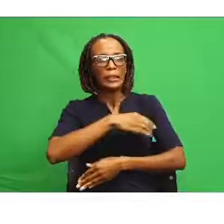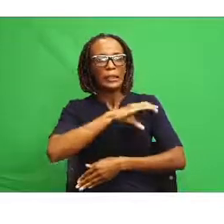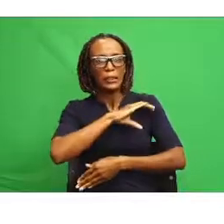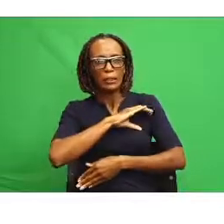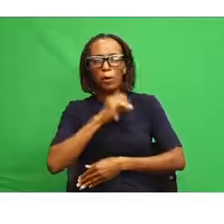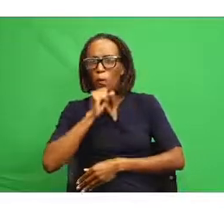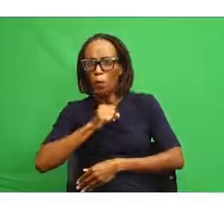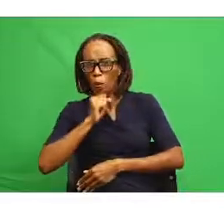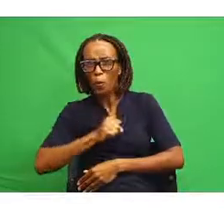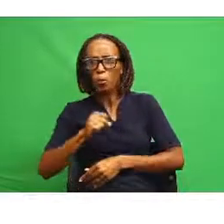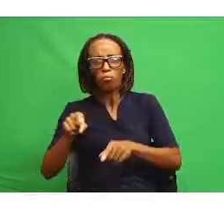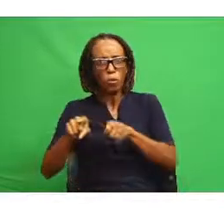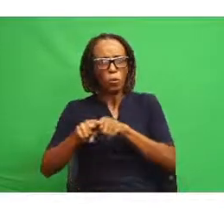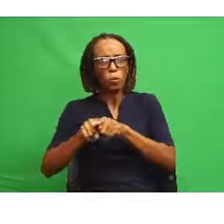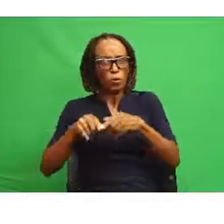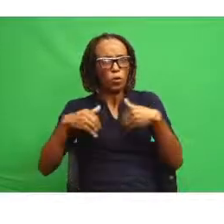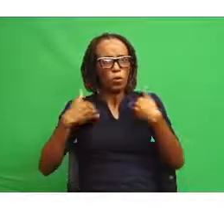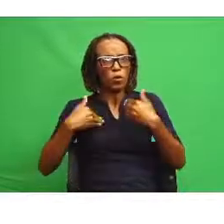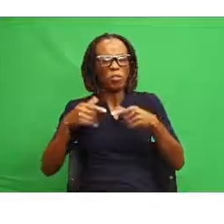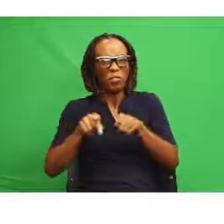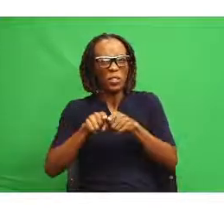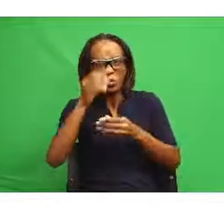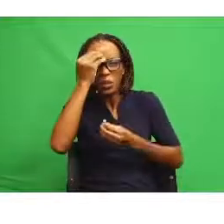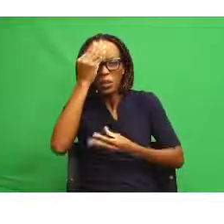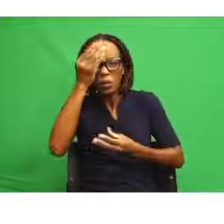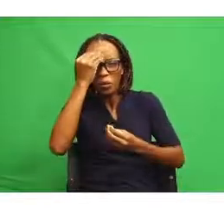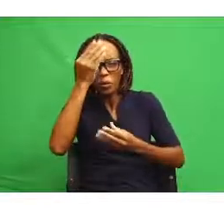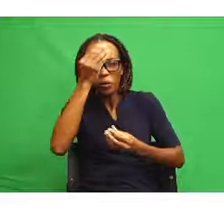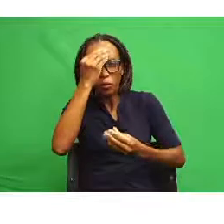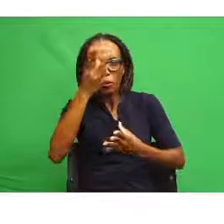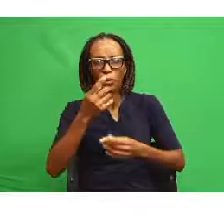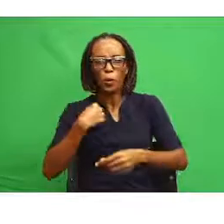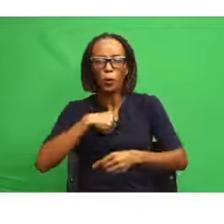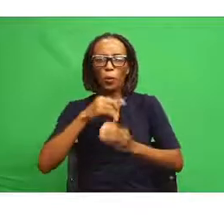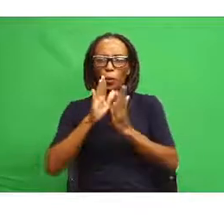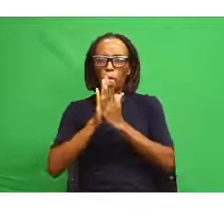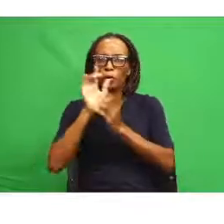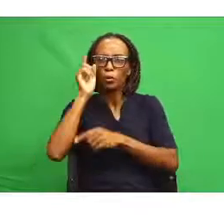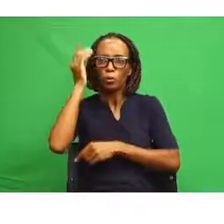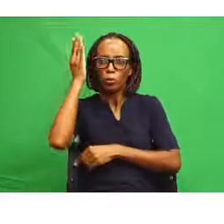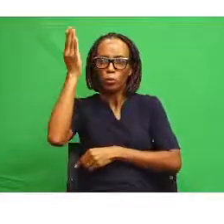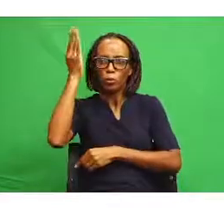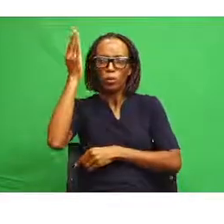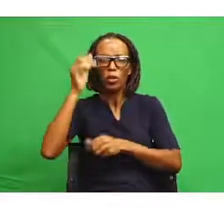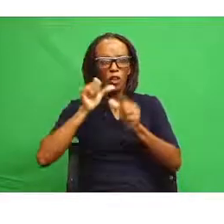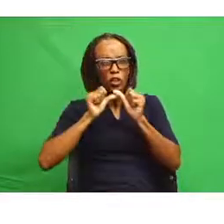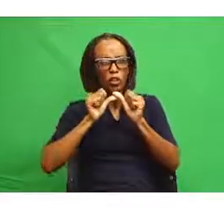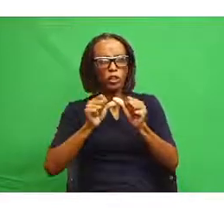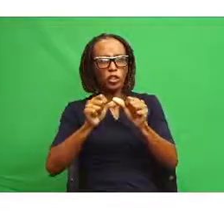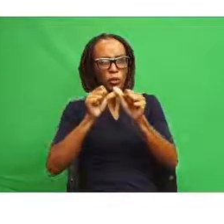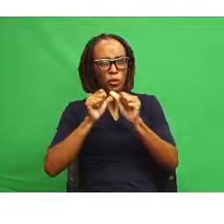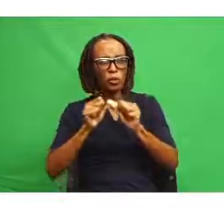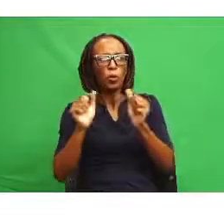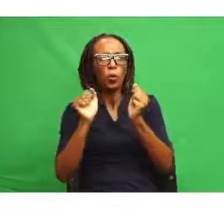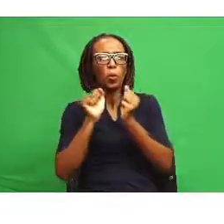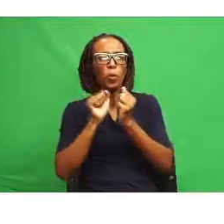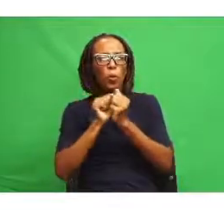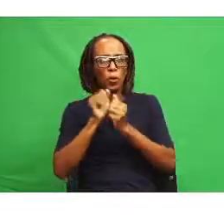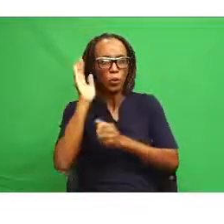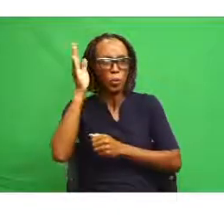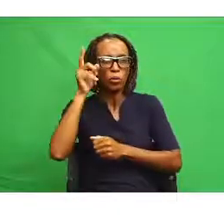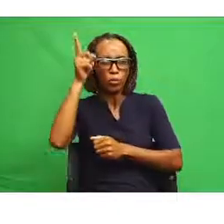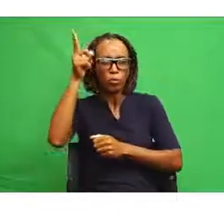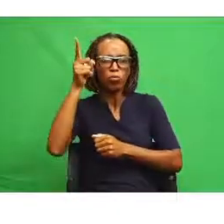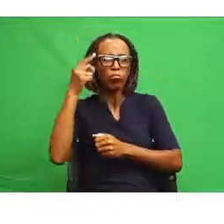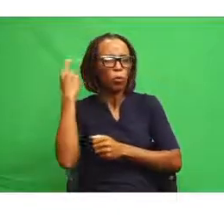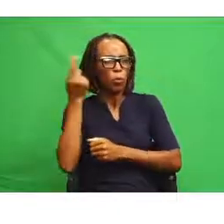older folks, but the younger ones as well. And we just pray that you will continue to be in the midst of this presentation and that your will